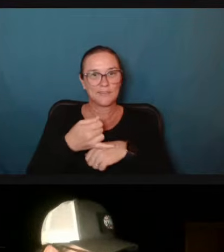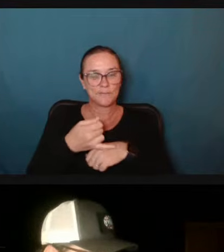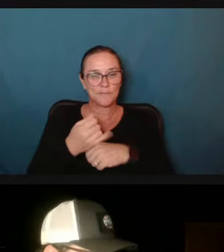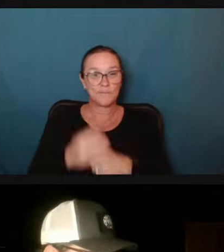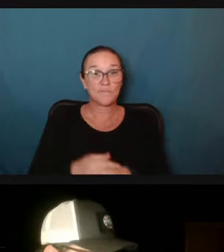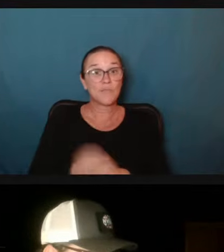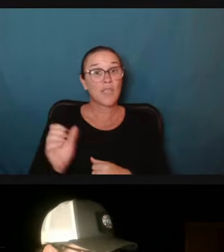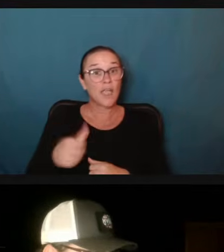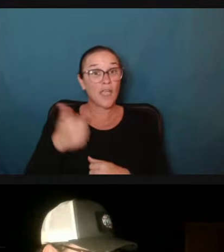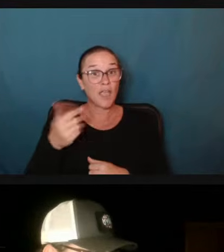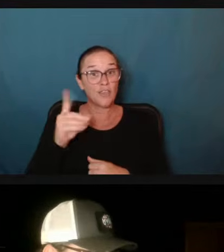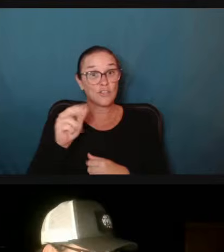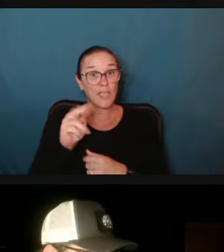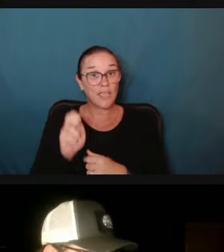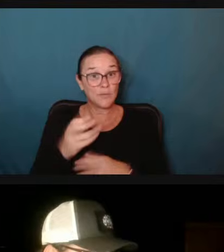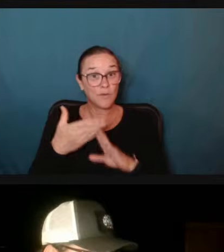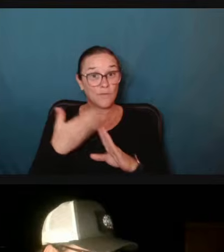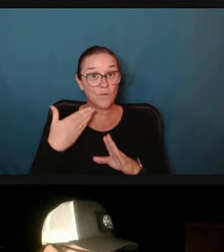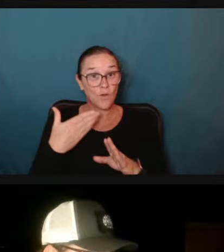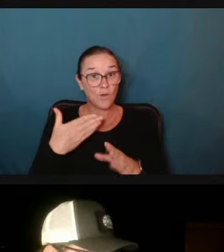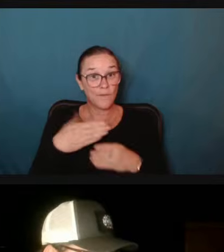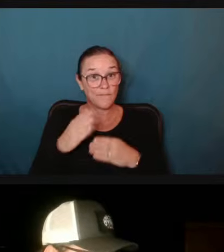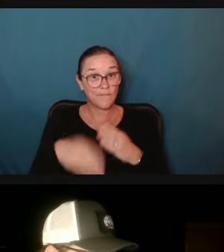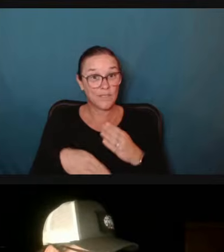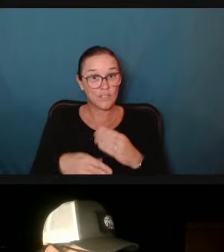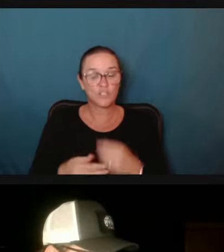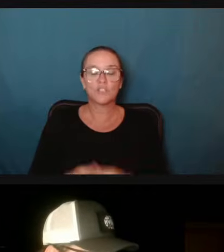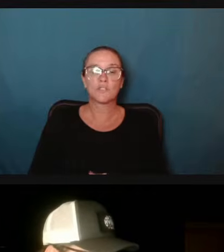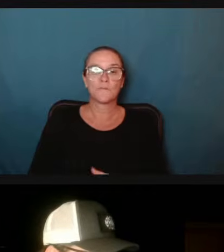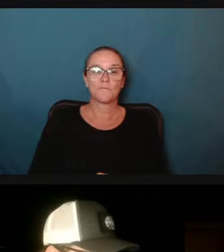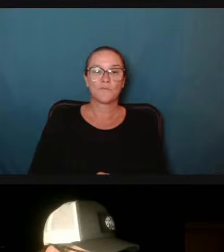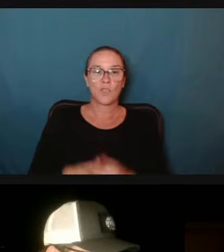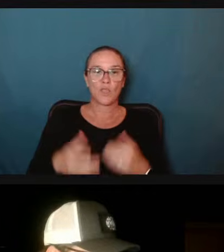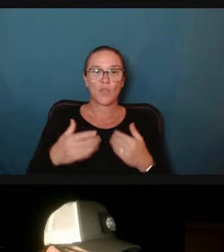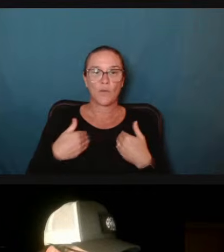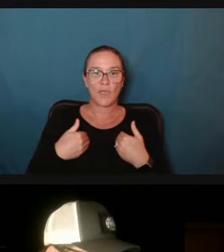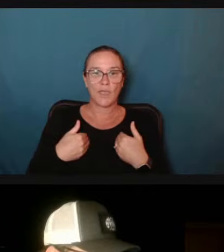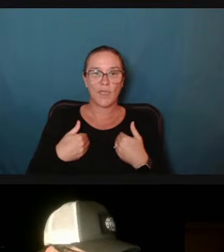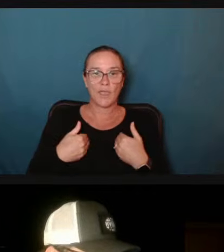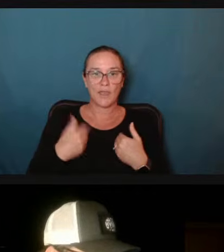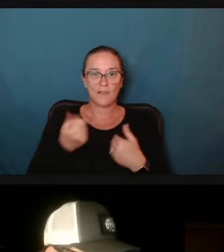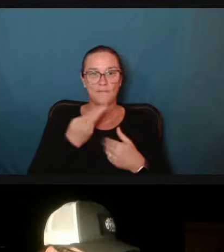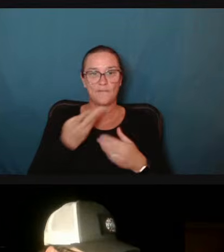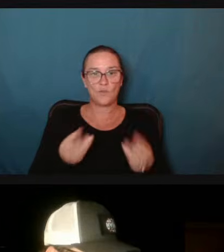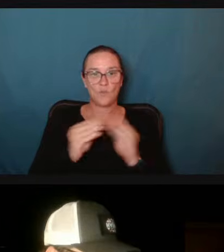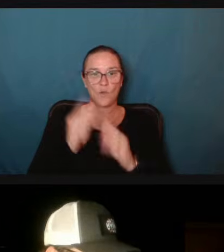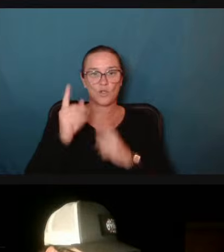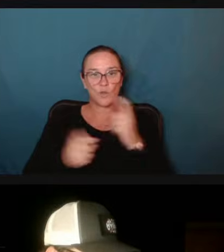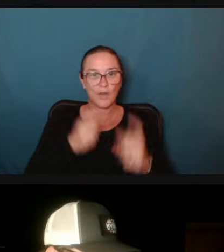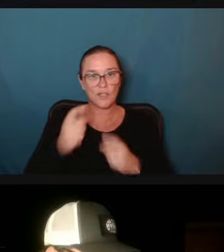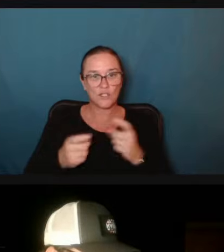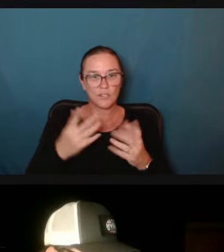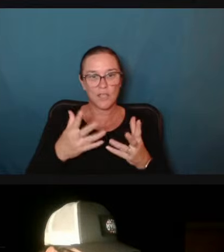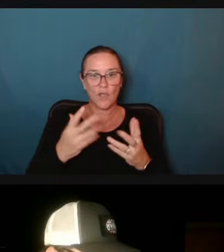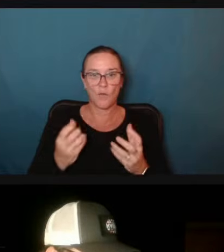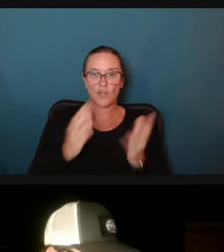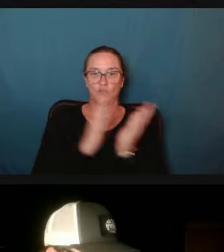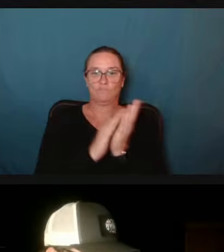Anything else to add, Dane, before we wrap it up? We did have a couple more donations come through. Wanted to shout those